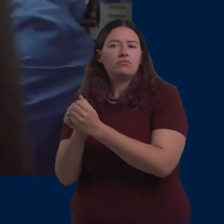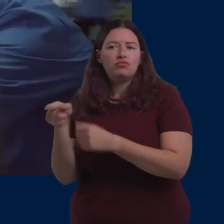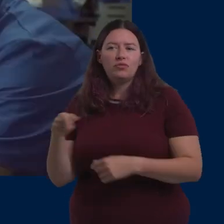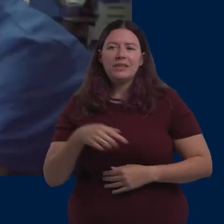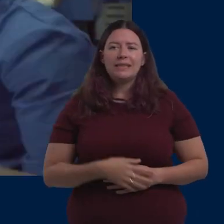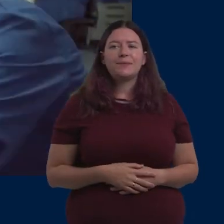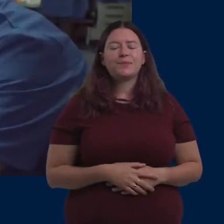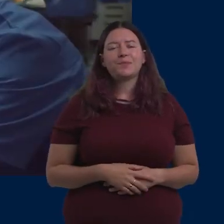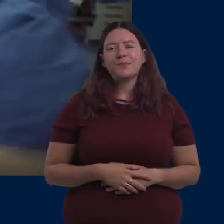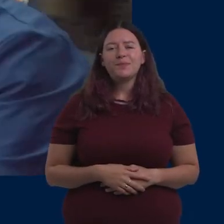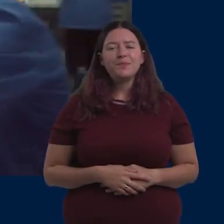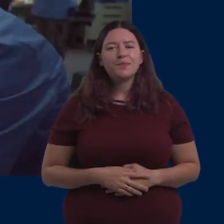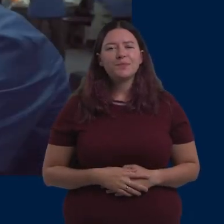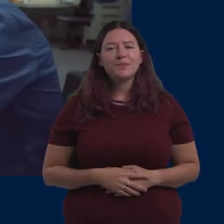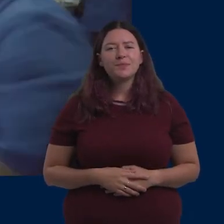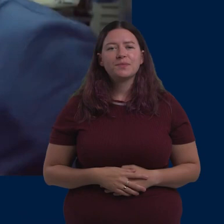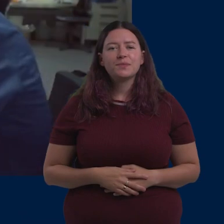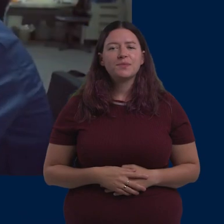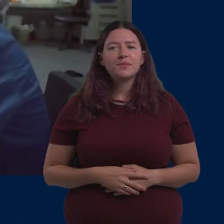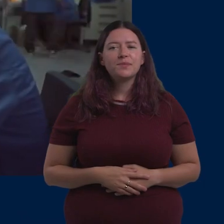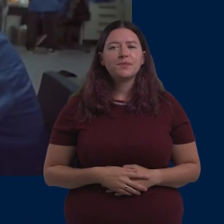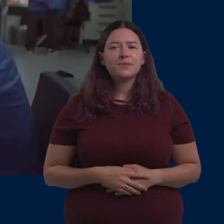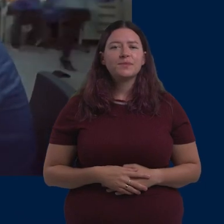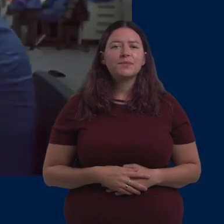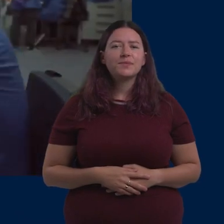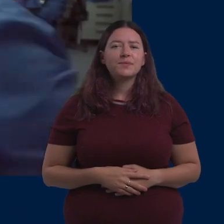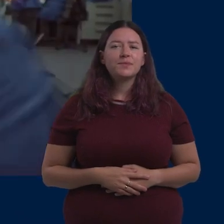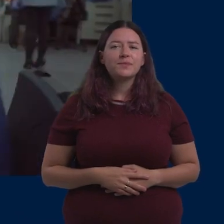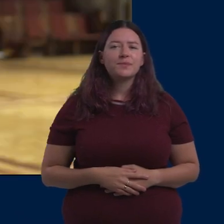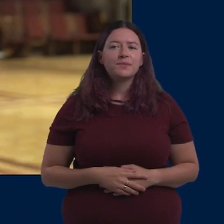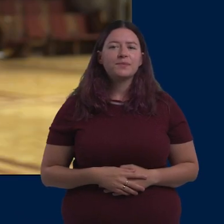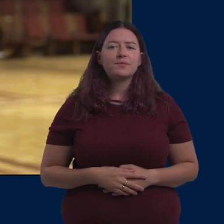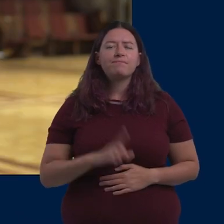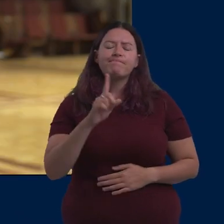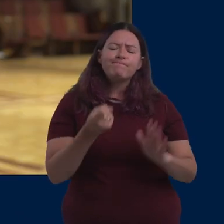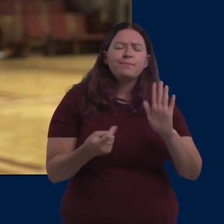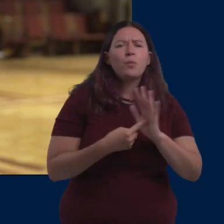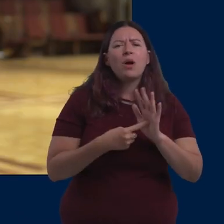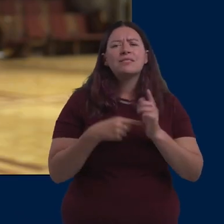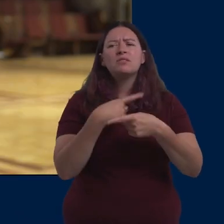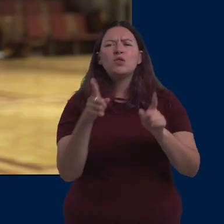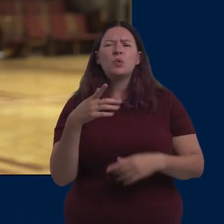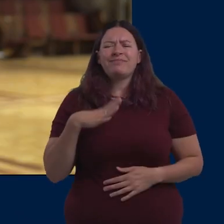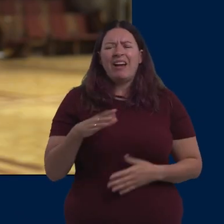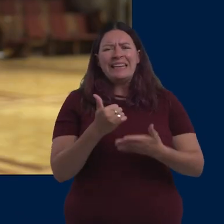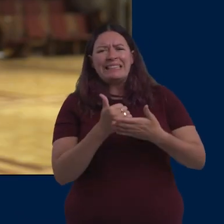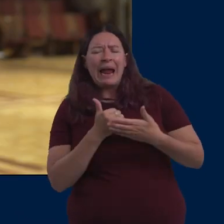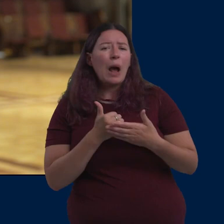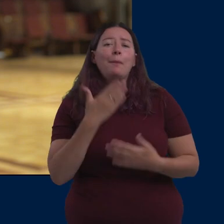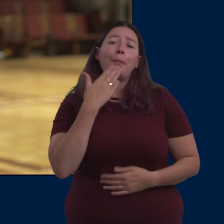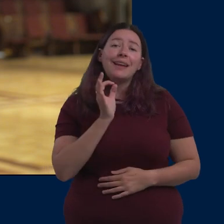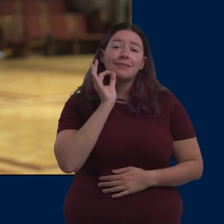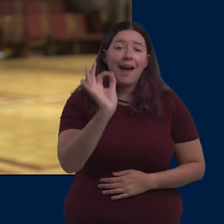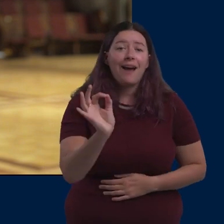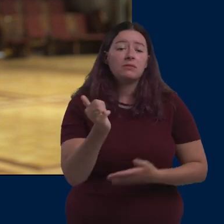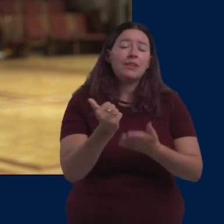just as much, possibly more, than from those with whom you agree. Very importantly, if you feel that you need help,